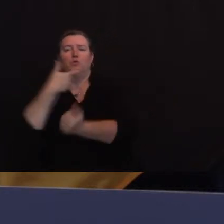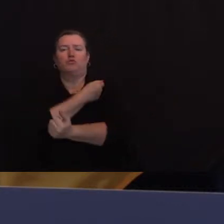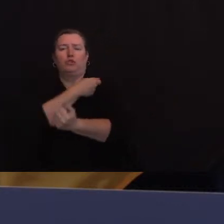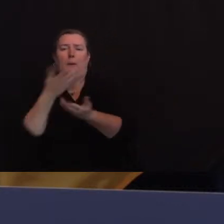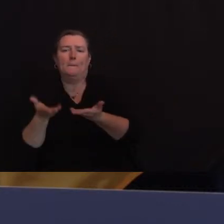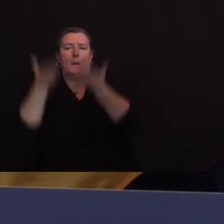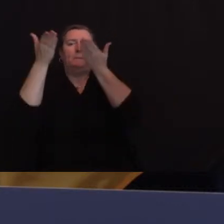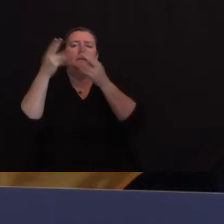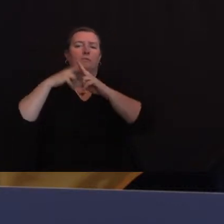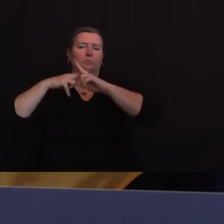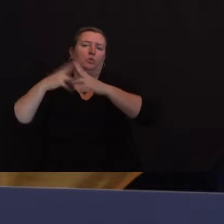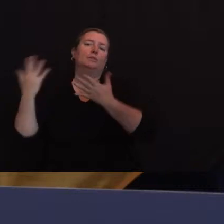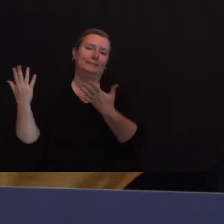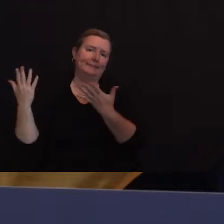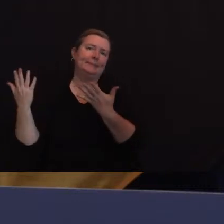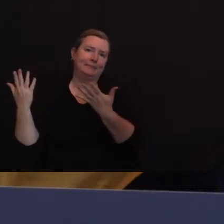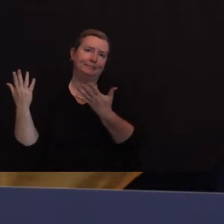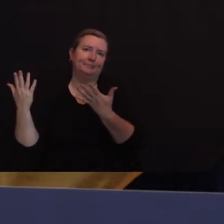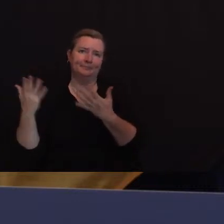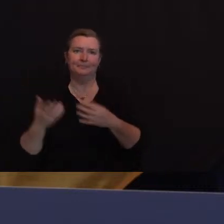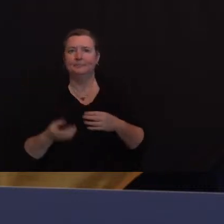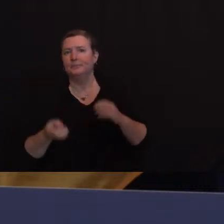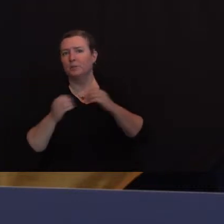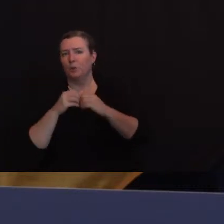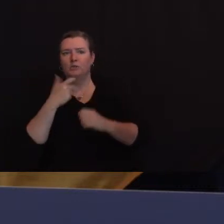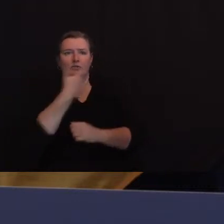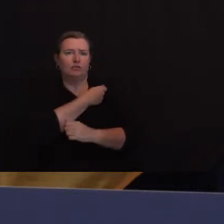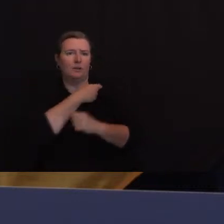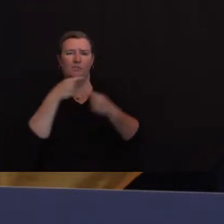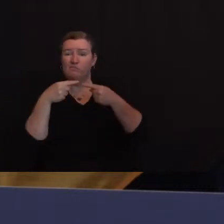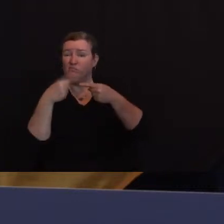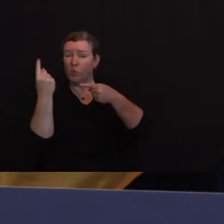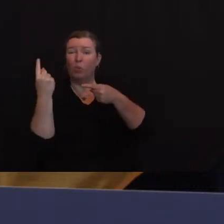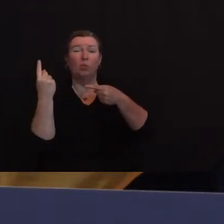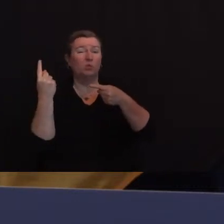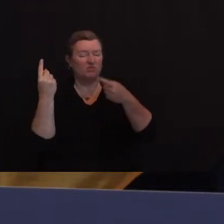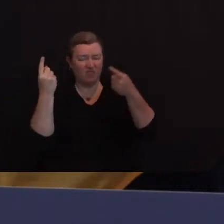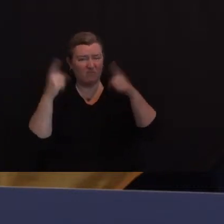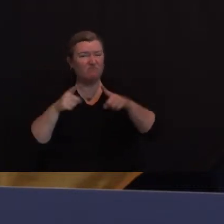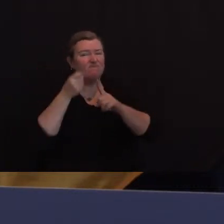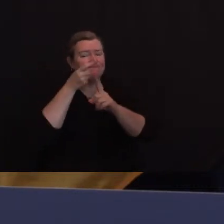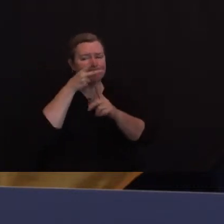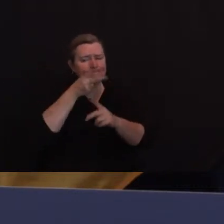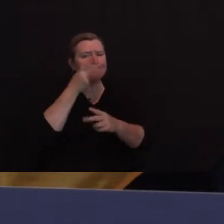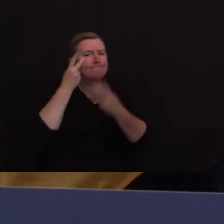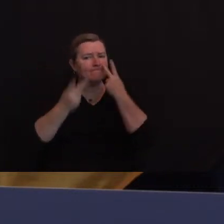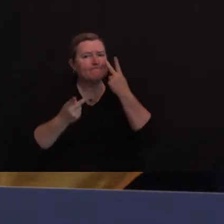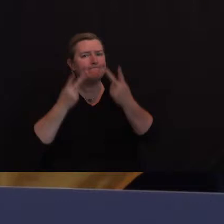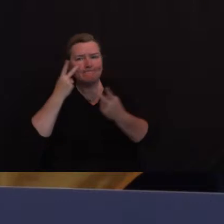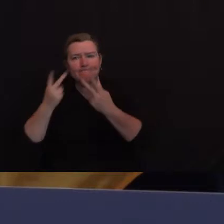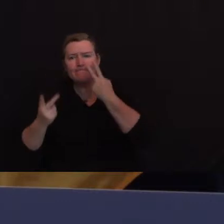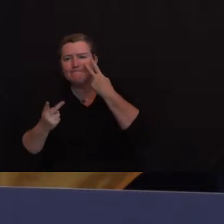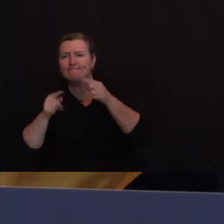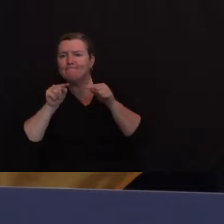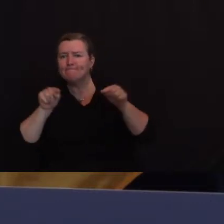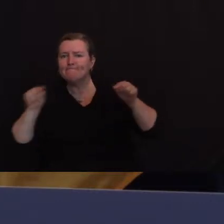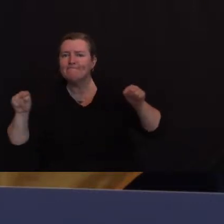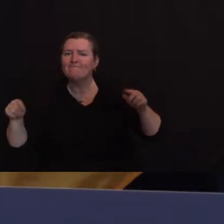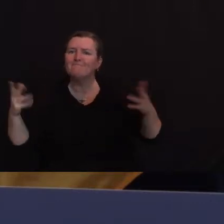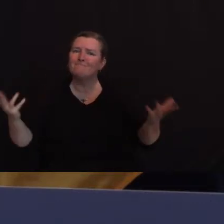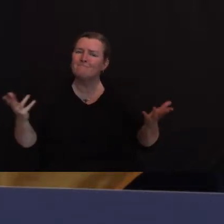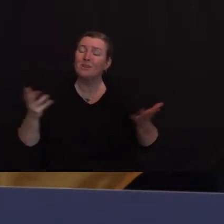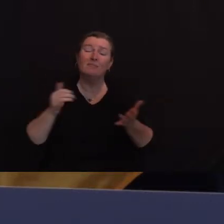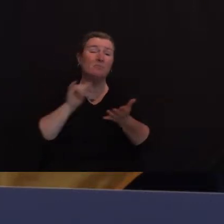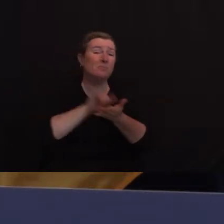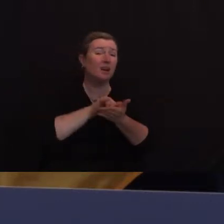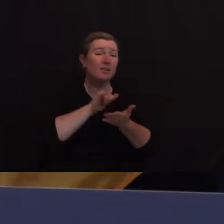now certainly than we were before, but it becomes impossible really to tease out how much of it is from the fact that